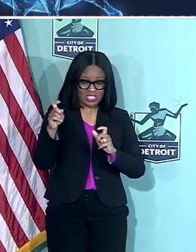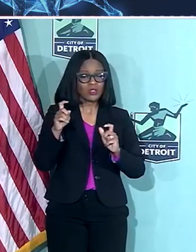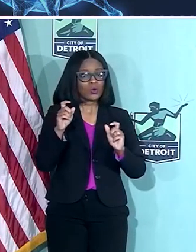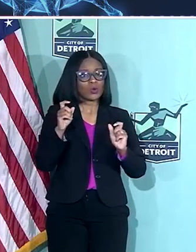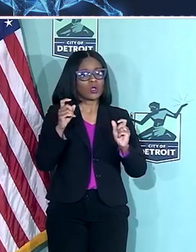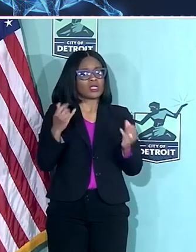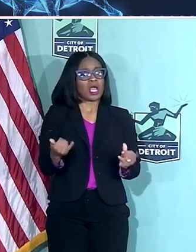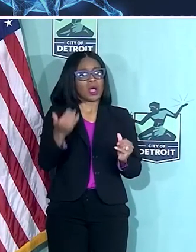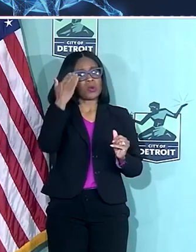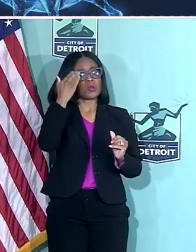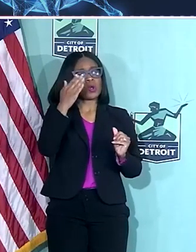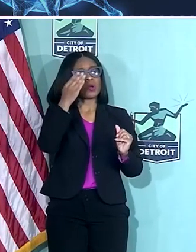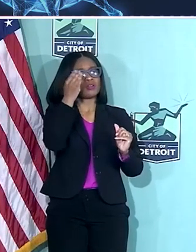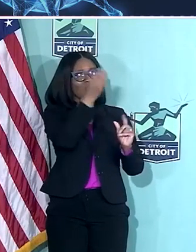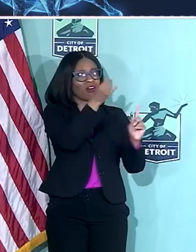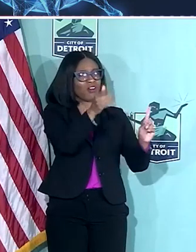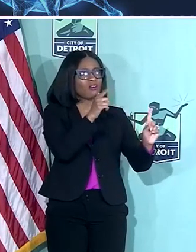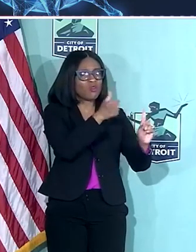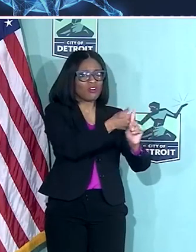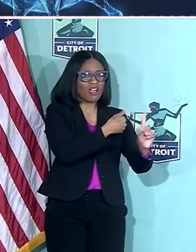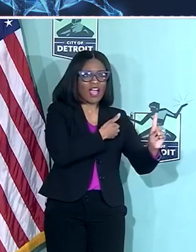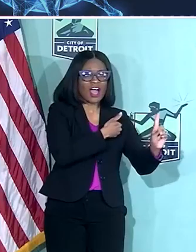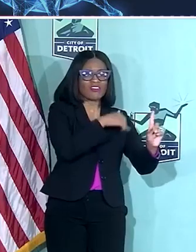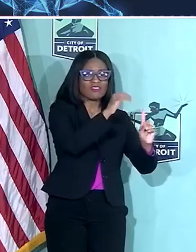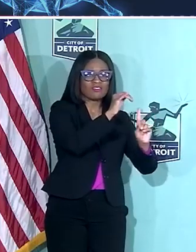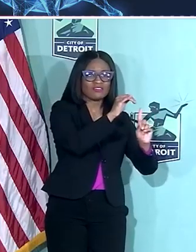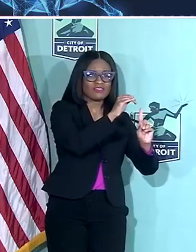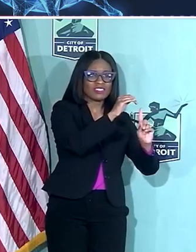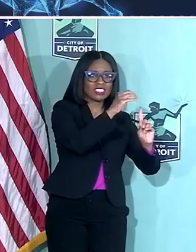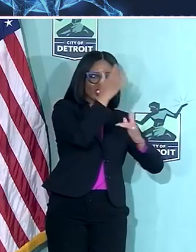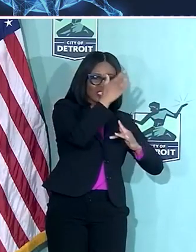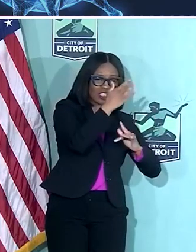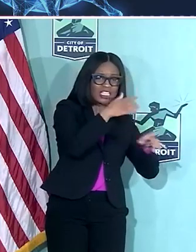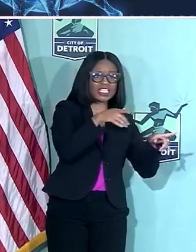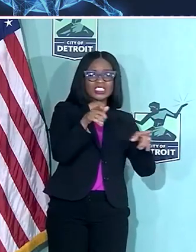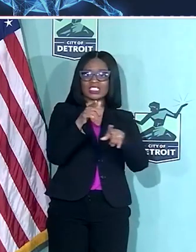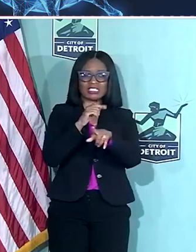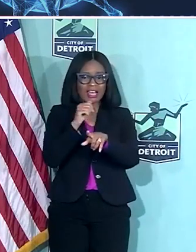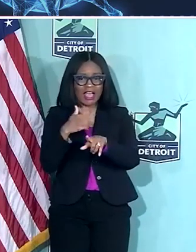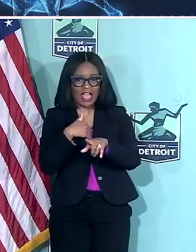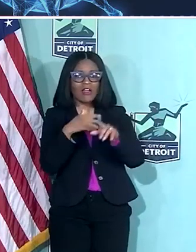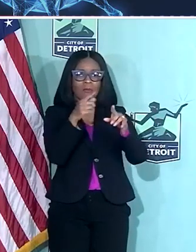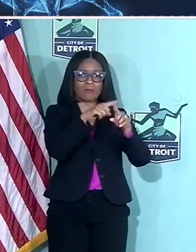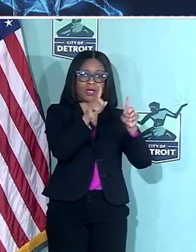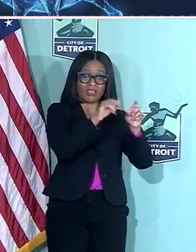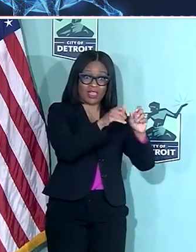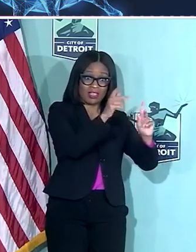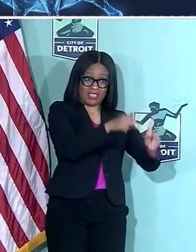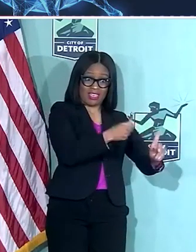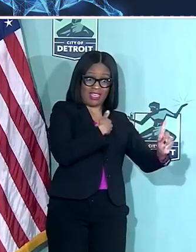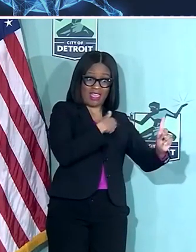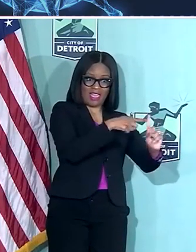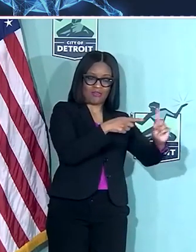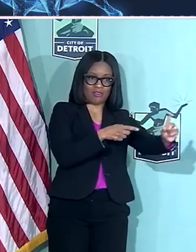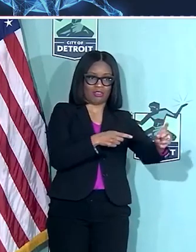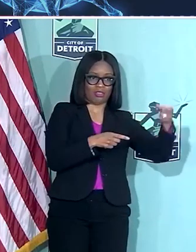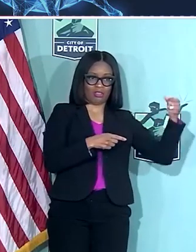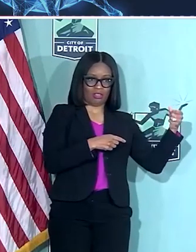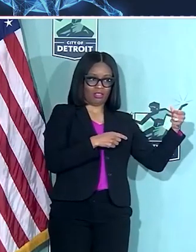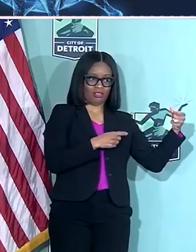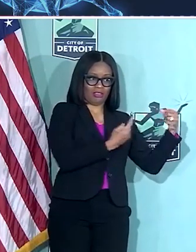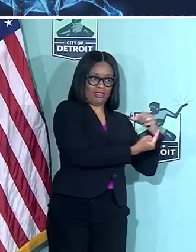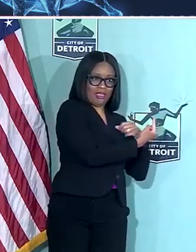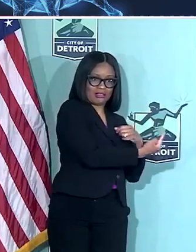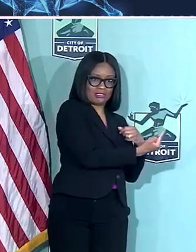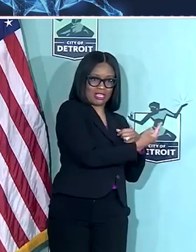the nursing home directors who was infectious and who wasn't, they isolated them. And it really was just a matter of